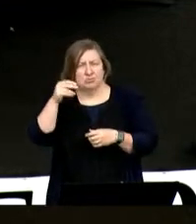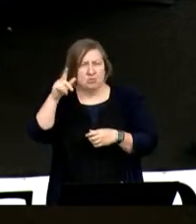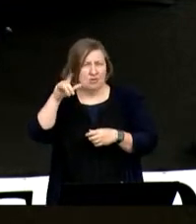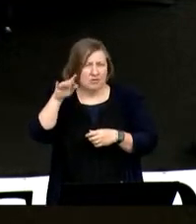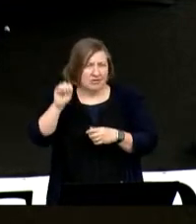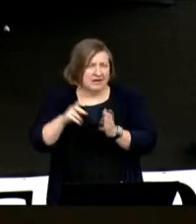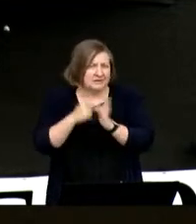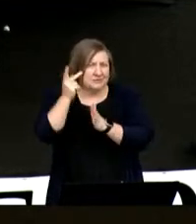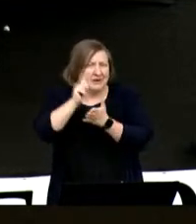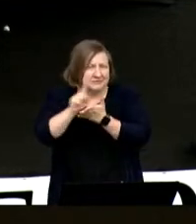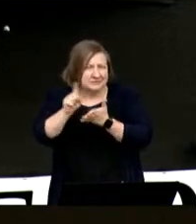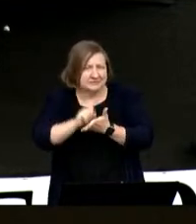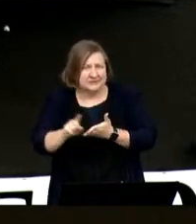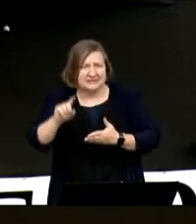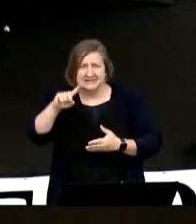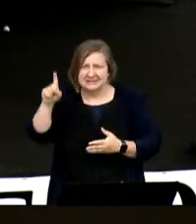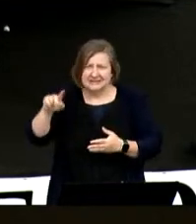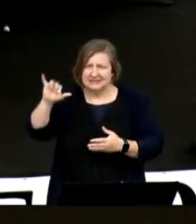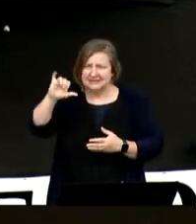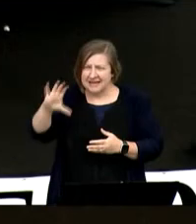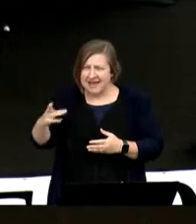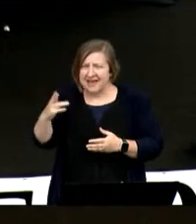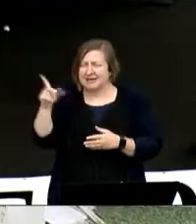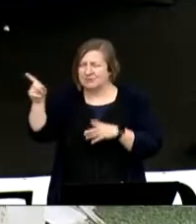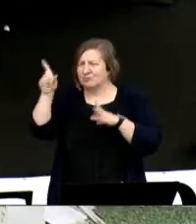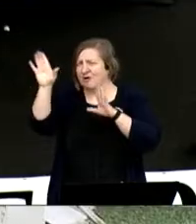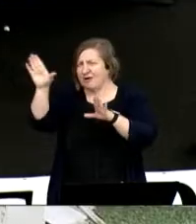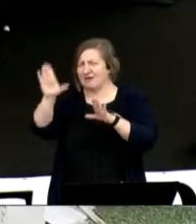you are truly awesome.